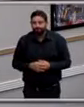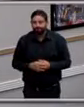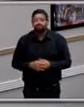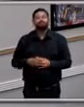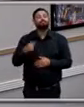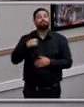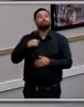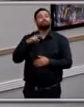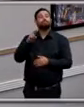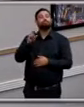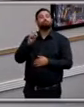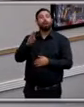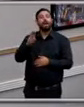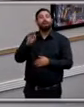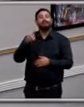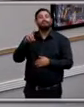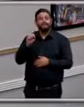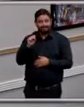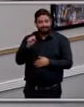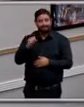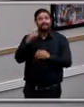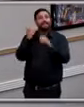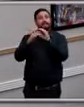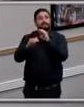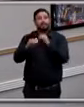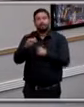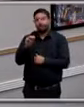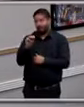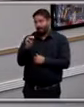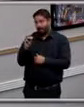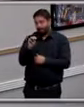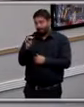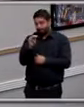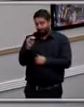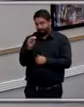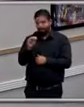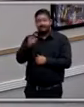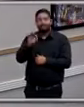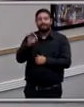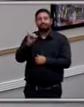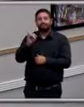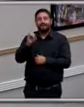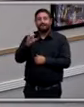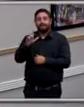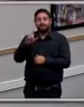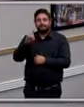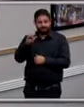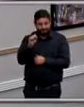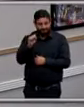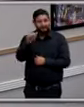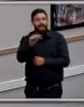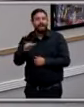And I'm Rob Fields. My email address is M as in Mike Fields, Fields,